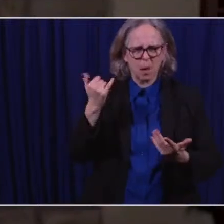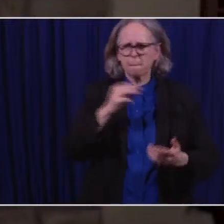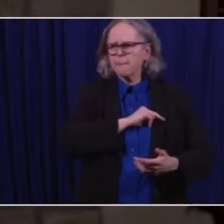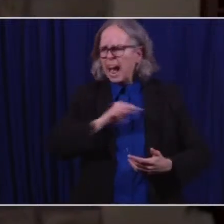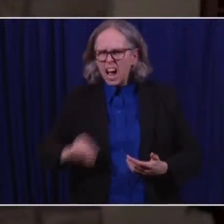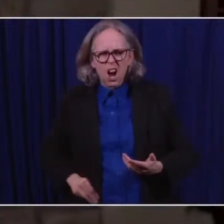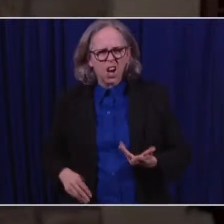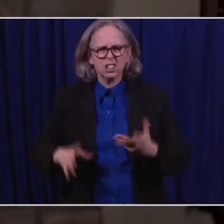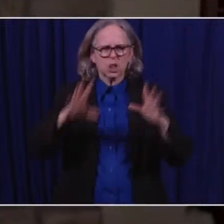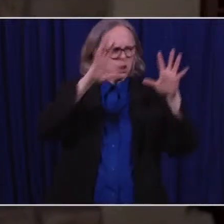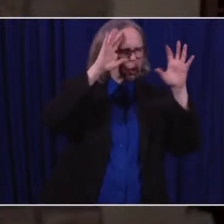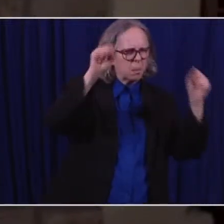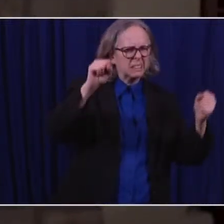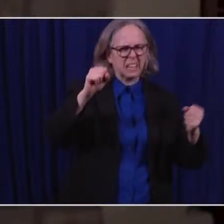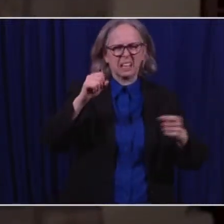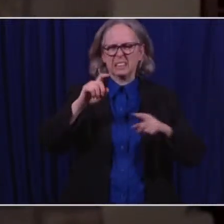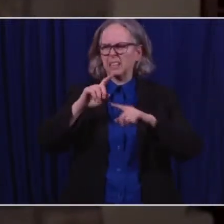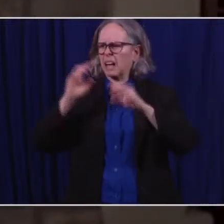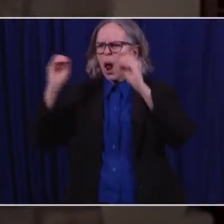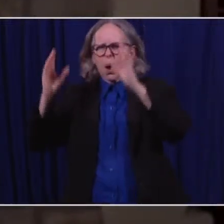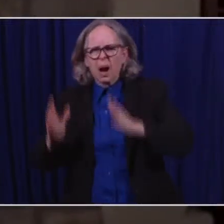lot of educators, a lot of parents,